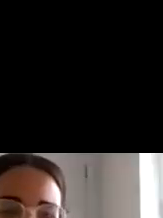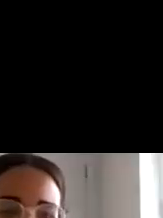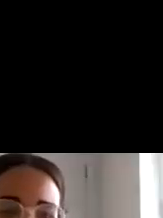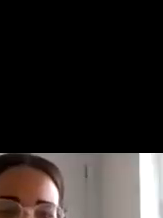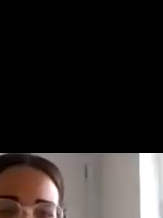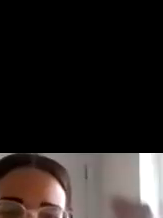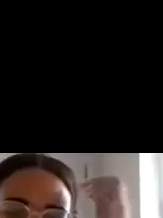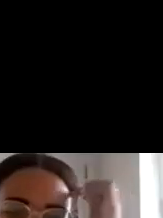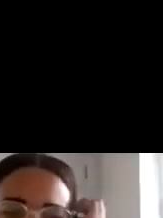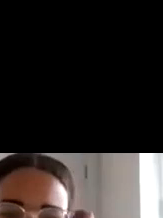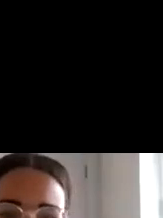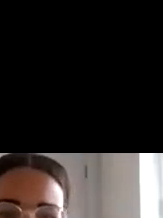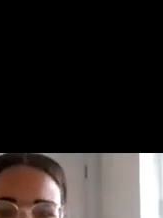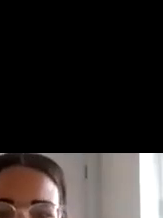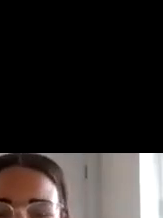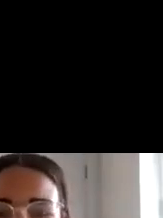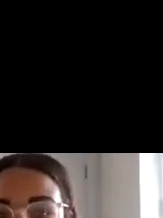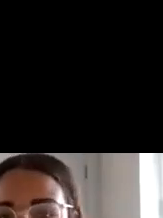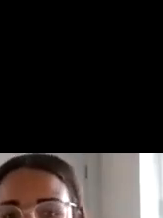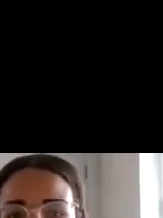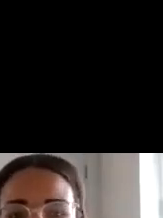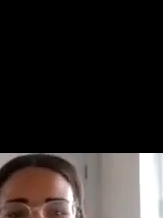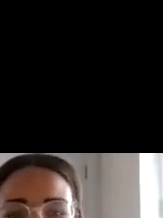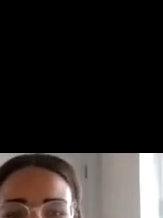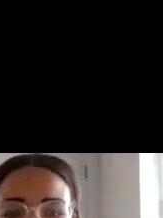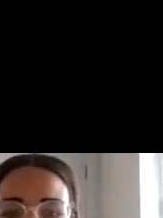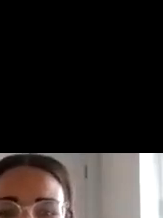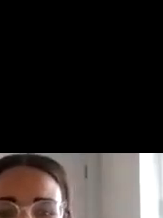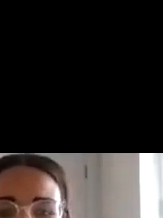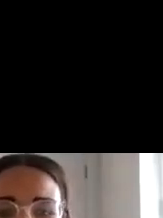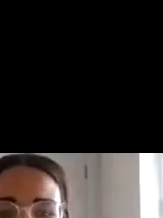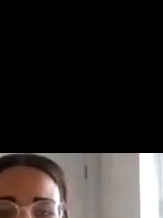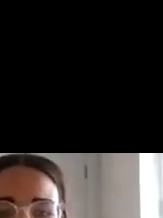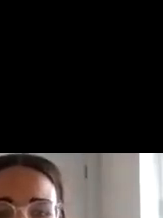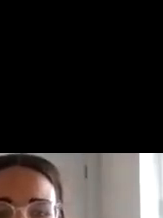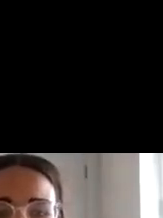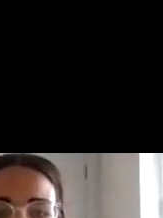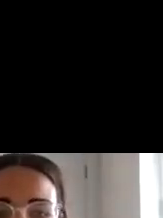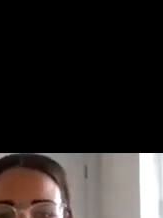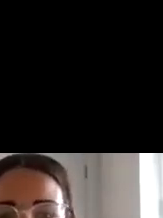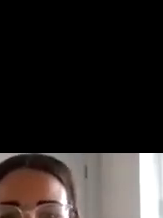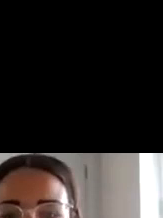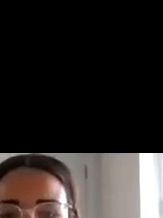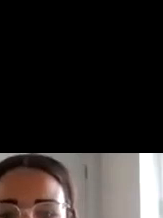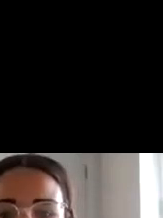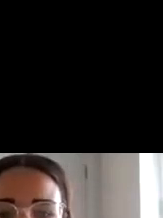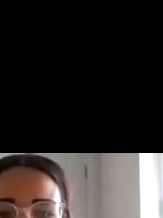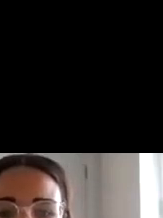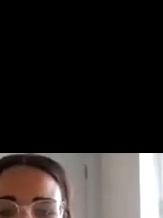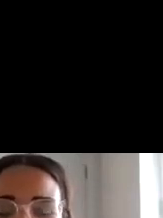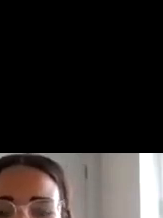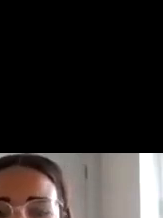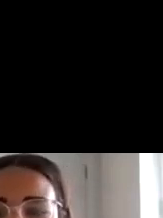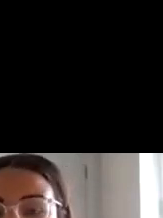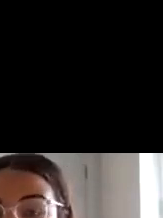Fabulous, thanks Sally and Annabel. So the aims of today and what we'd like to cover, a wide area of topics